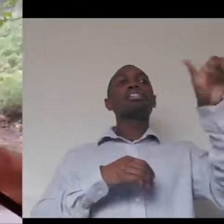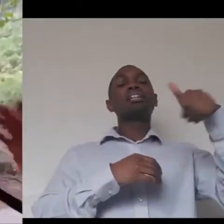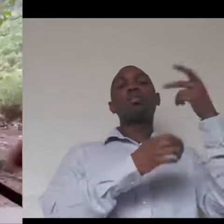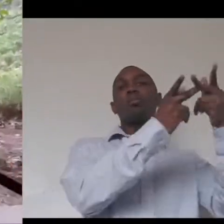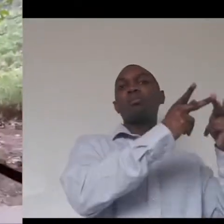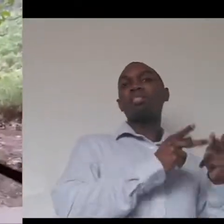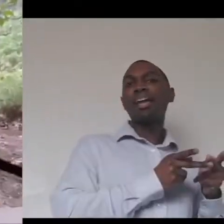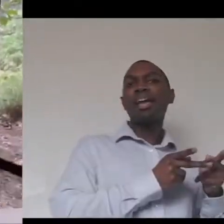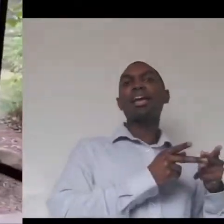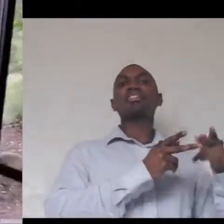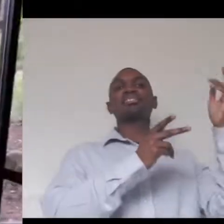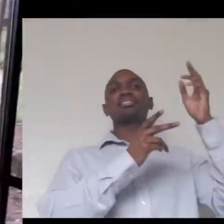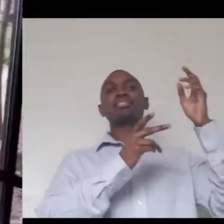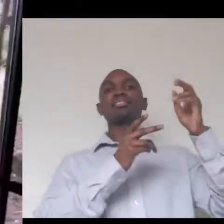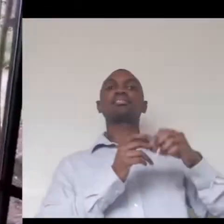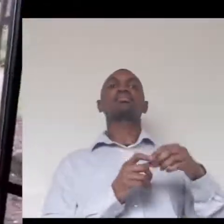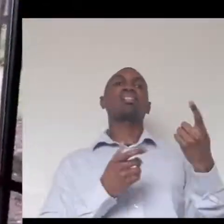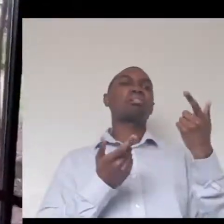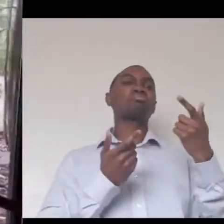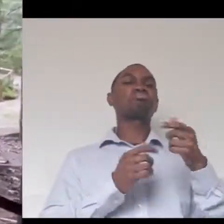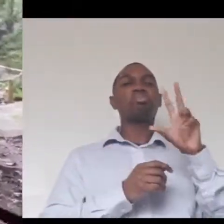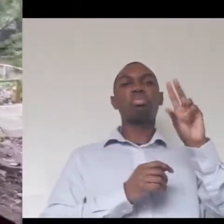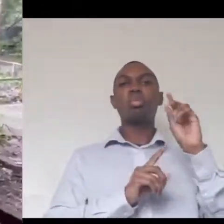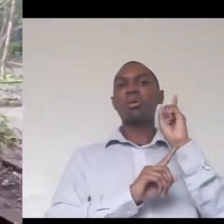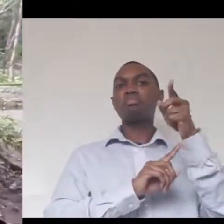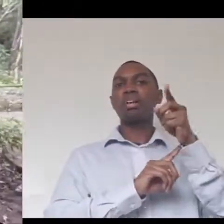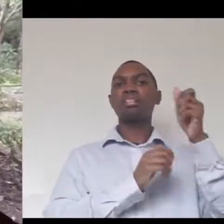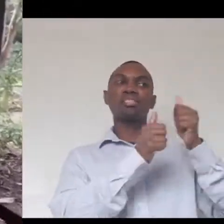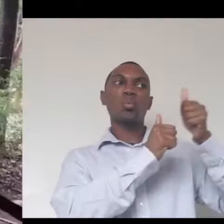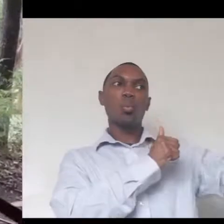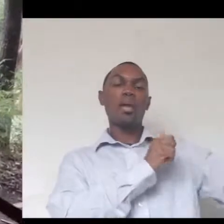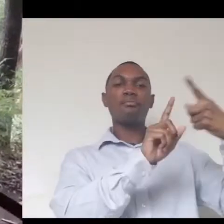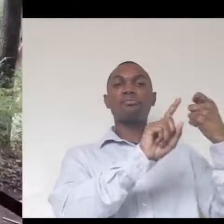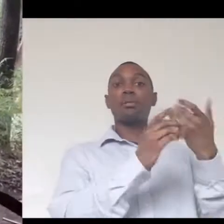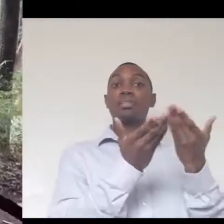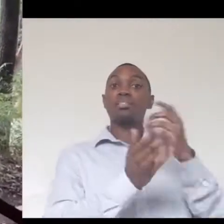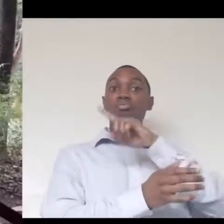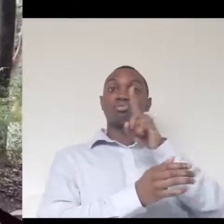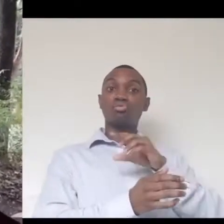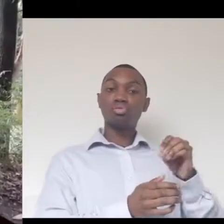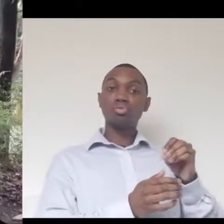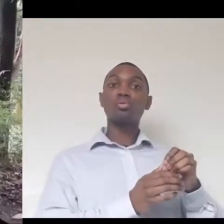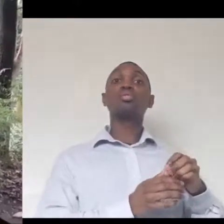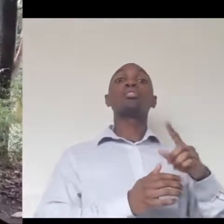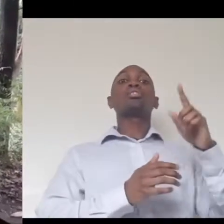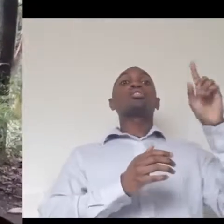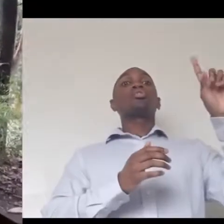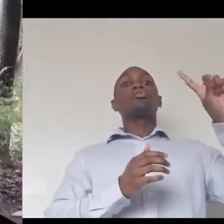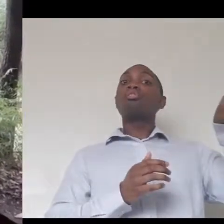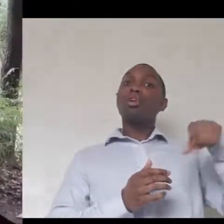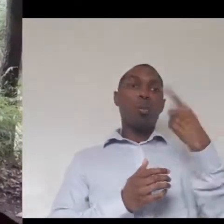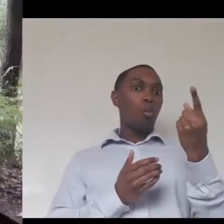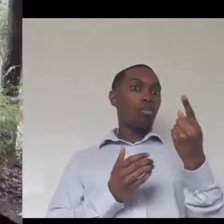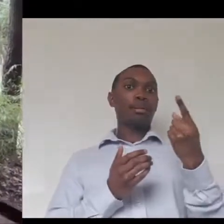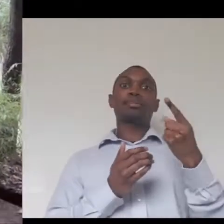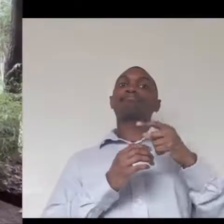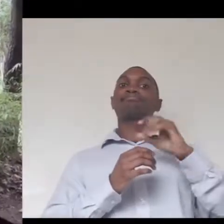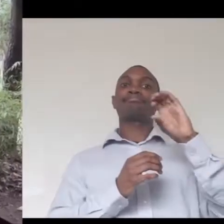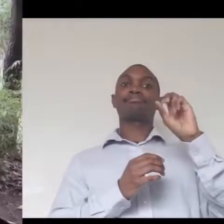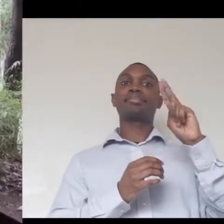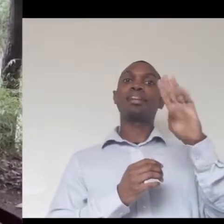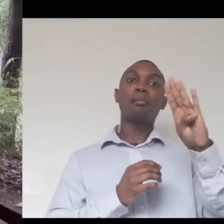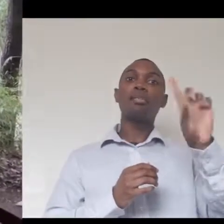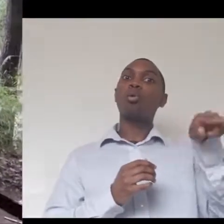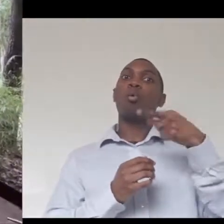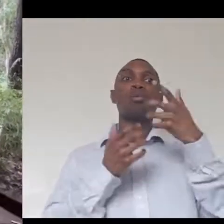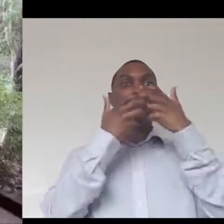Mason. It's about a half hour away from our main zoo campus here. Now, she was the only surviving cub from her litter. And when that